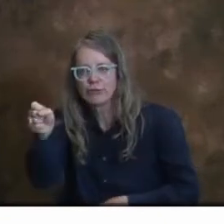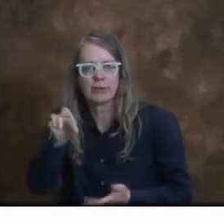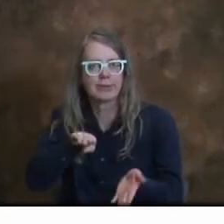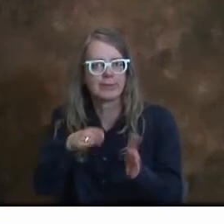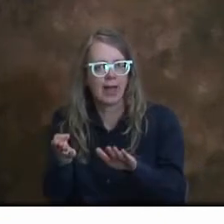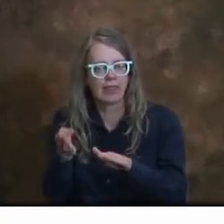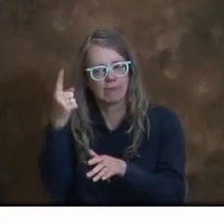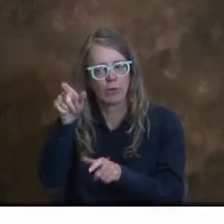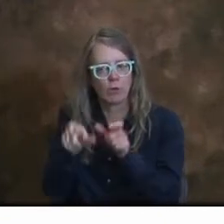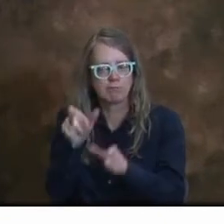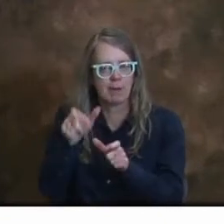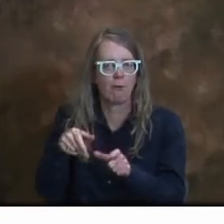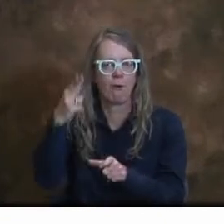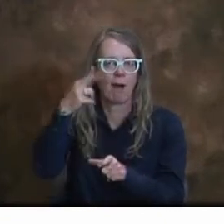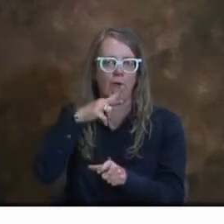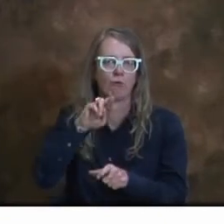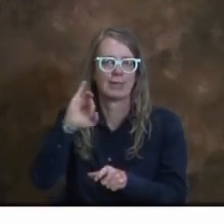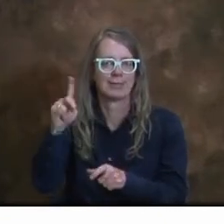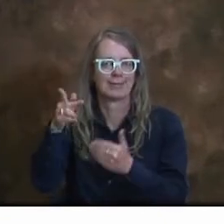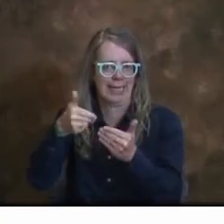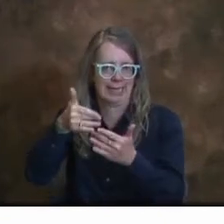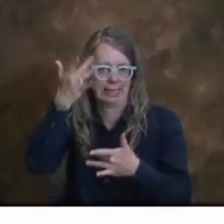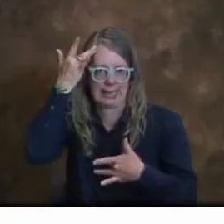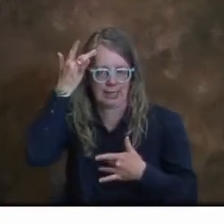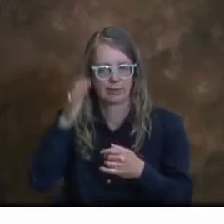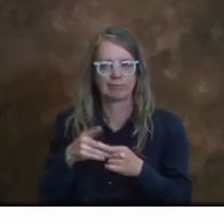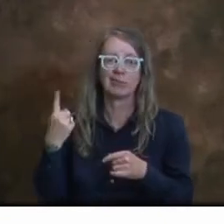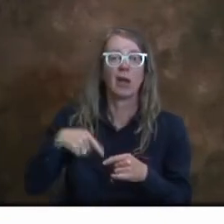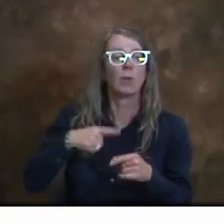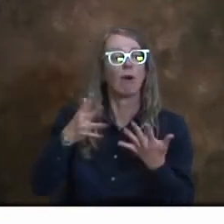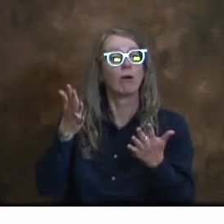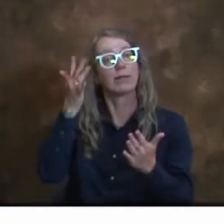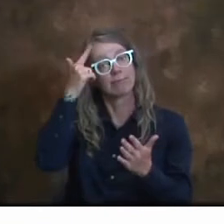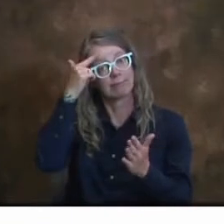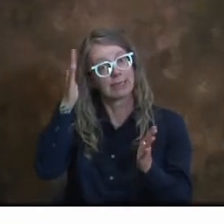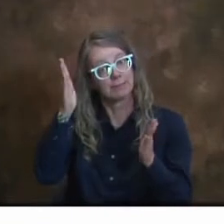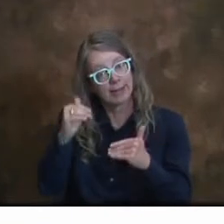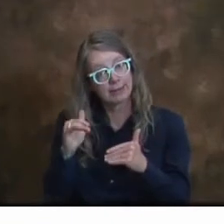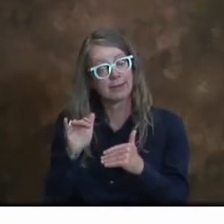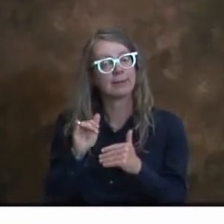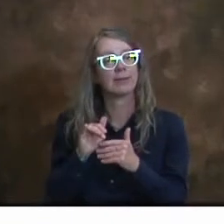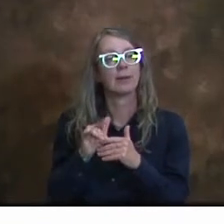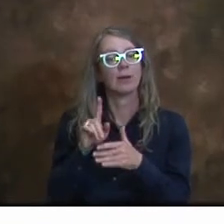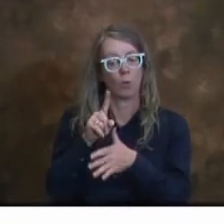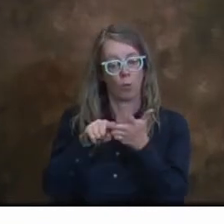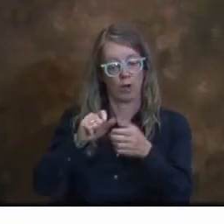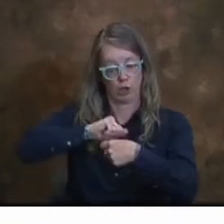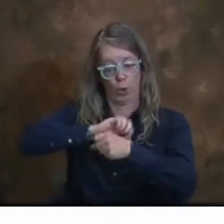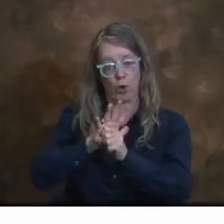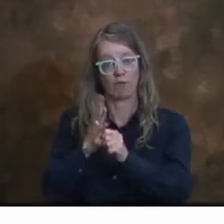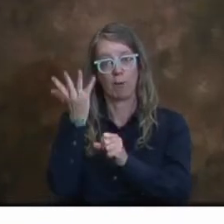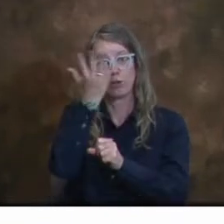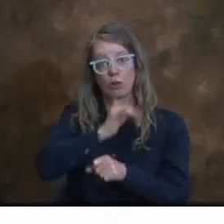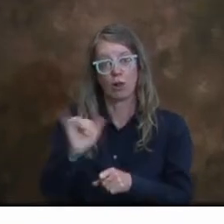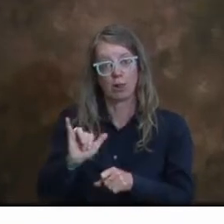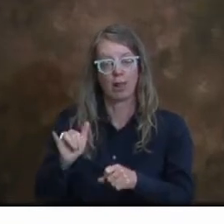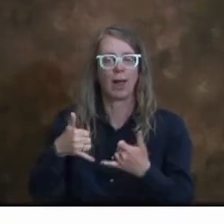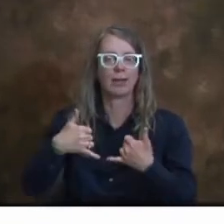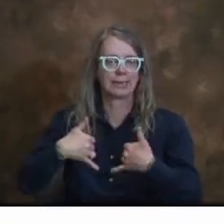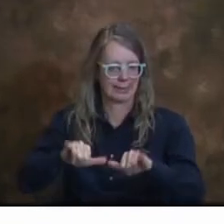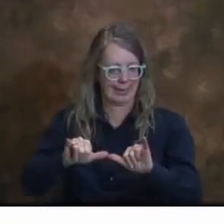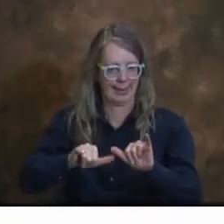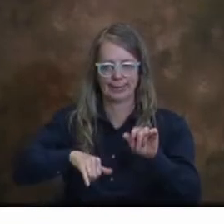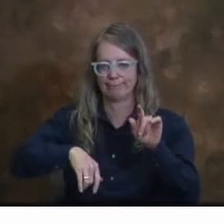As anticipated, the pandemic landscape continues to change, and as such, the pandemic